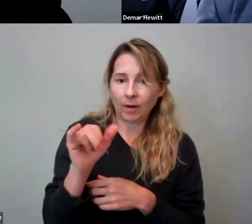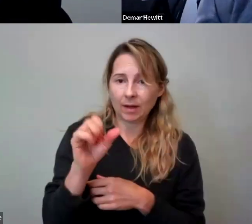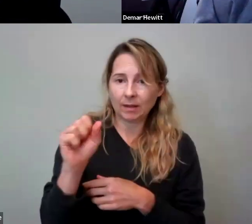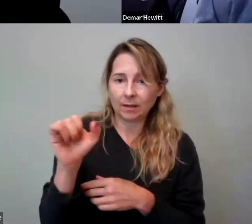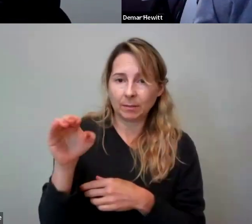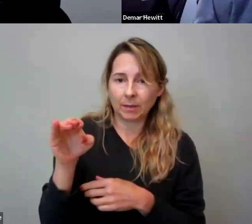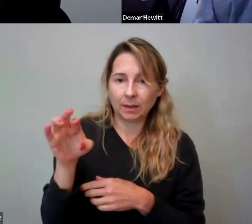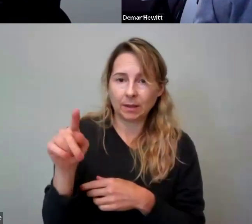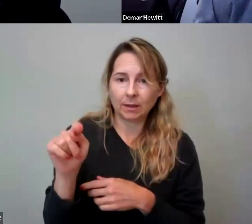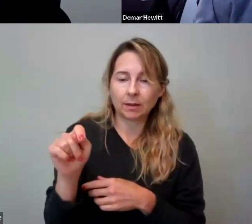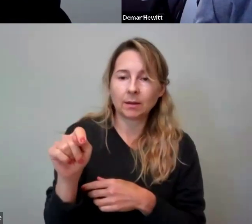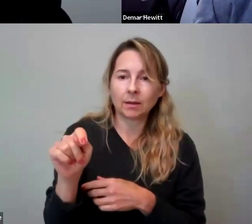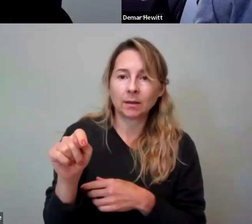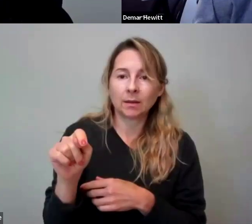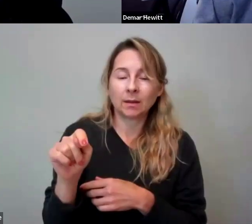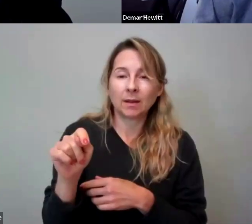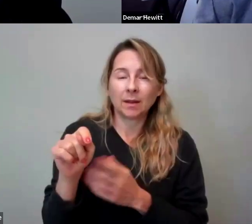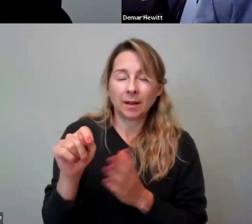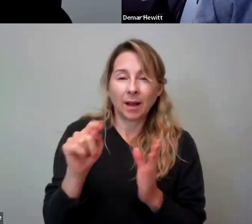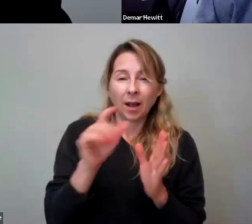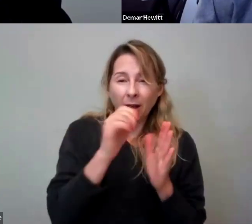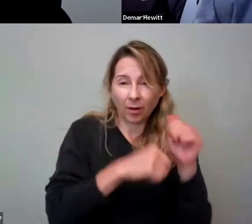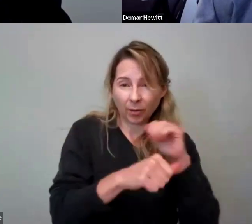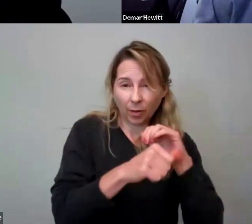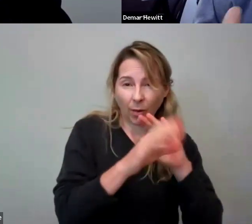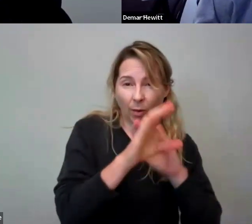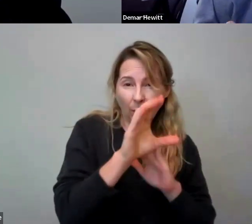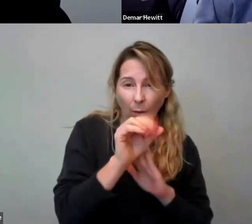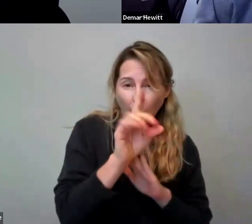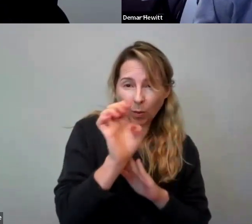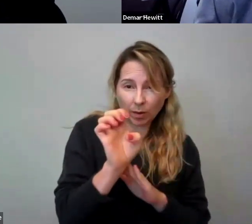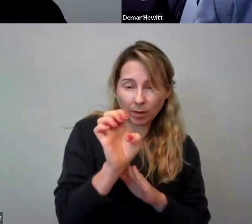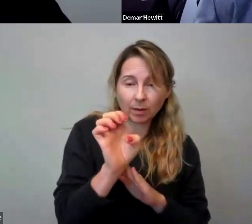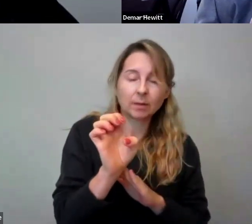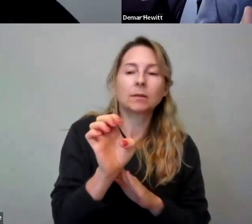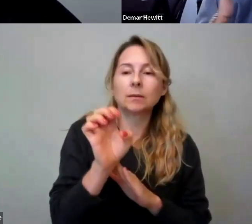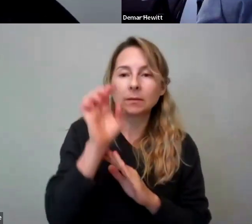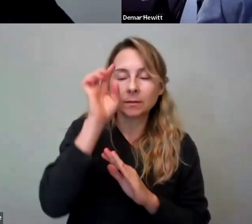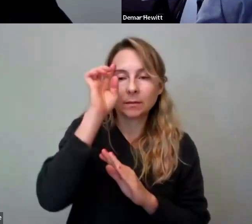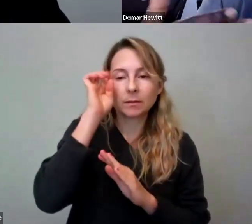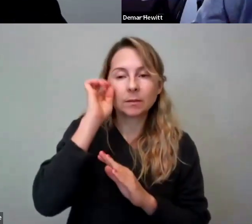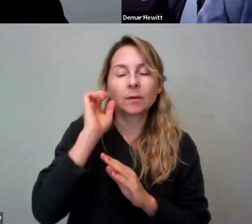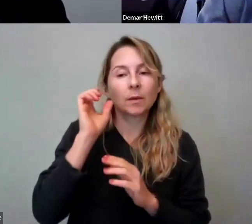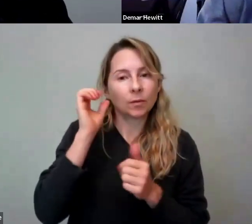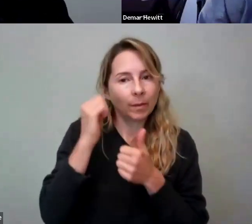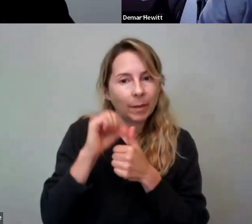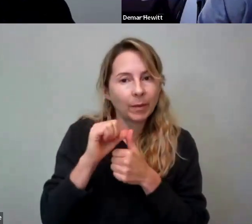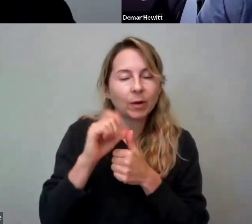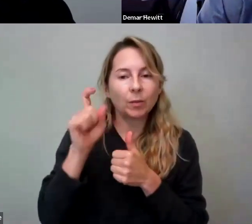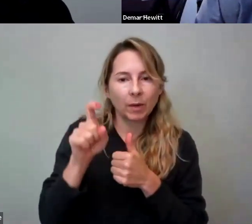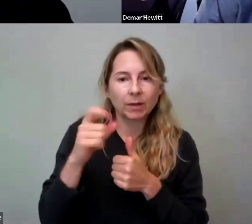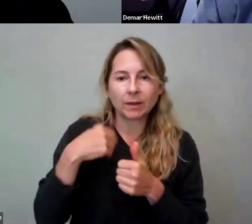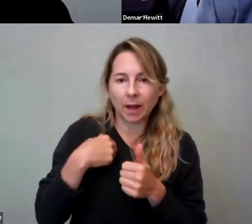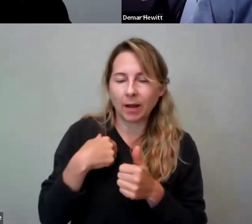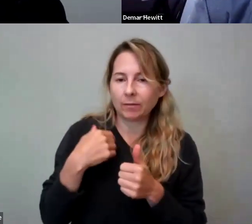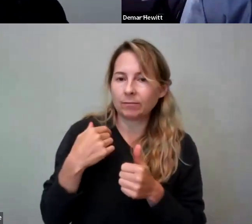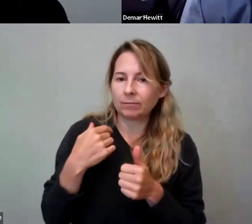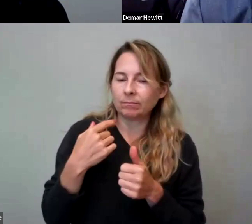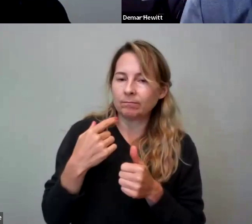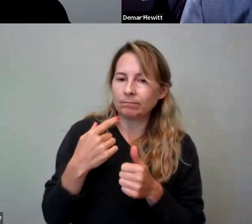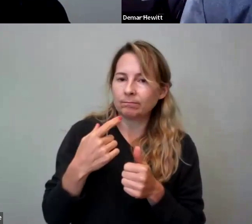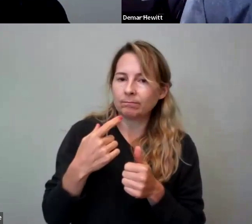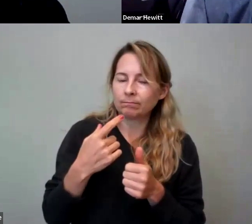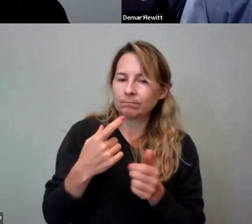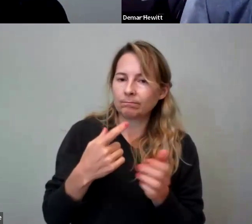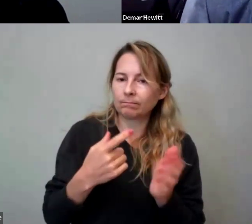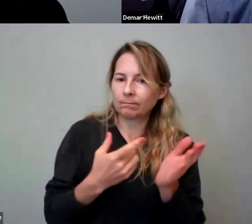if you're talking about code-based harassment, now keep in mind that you first have to have a code ground that would have been